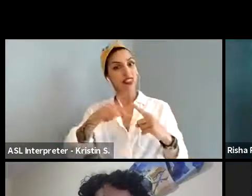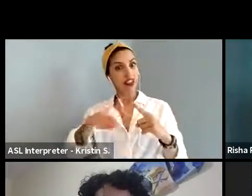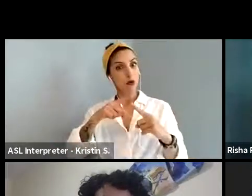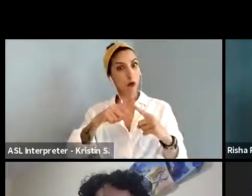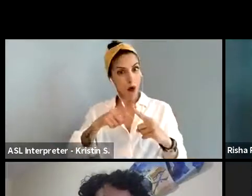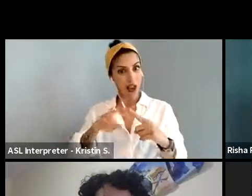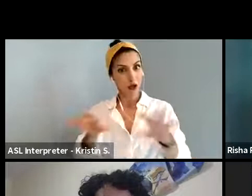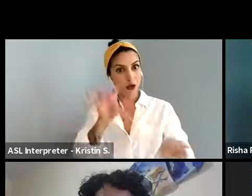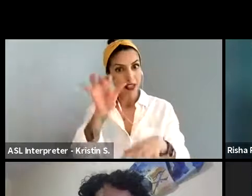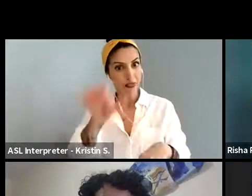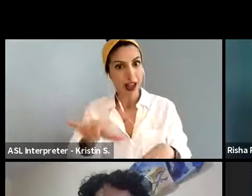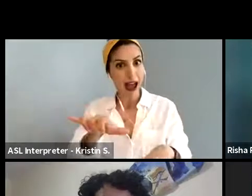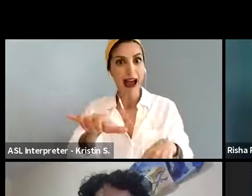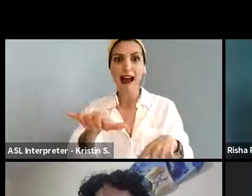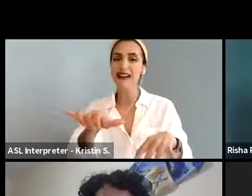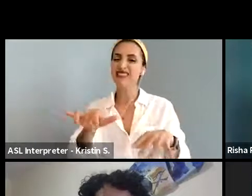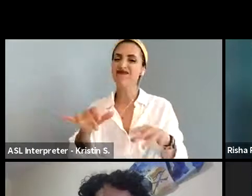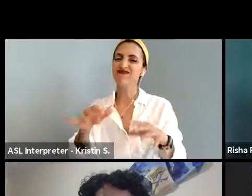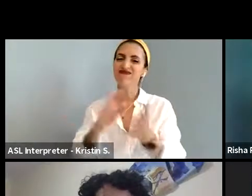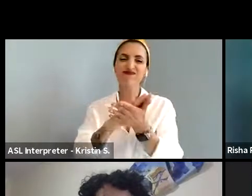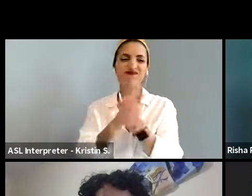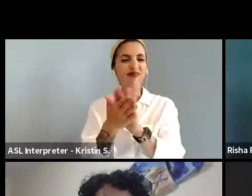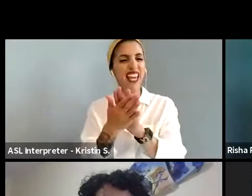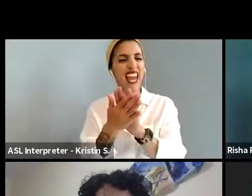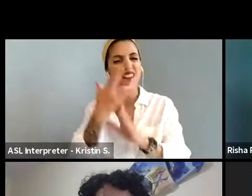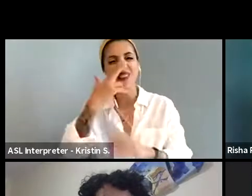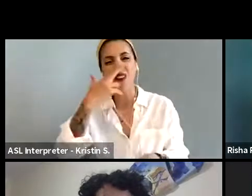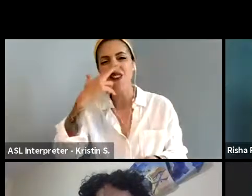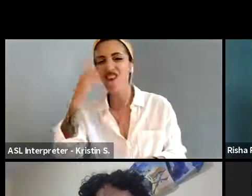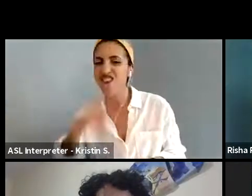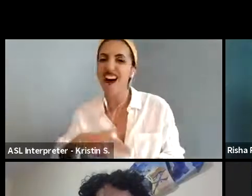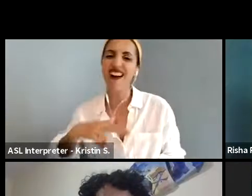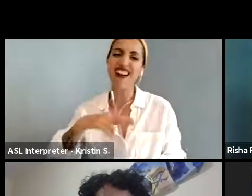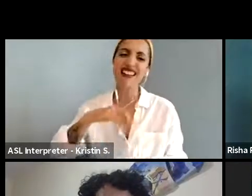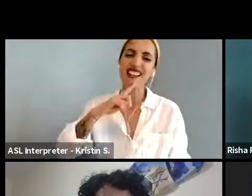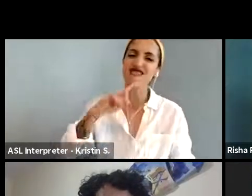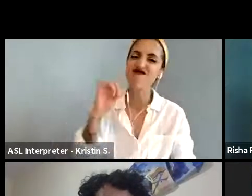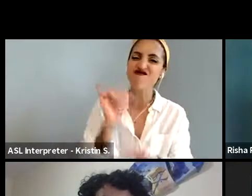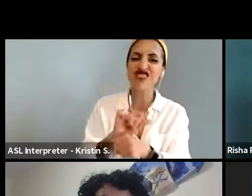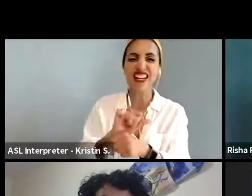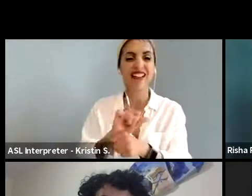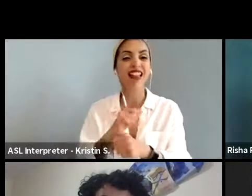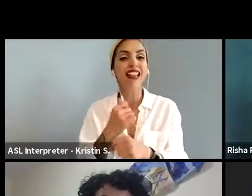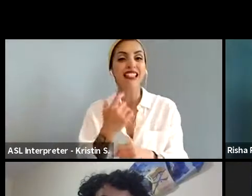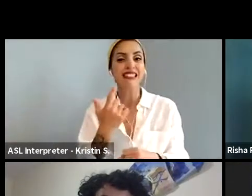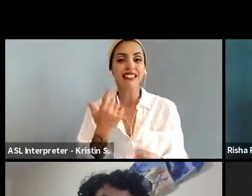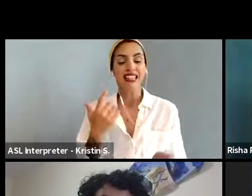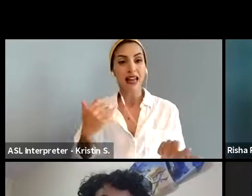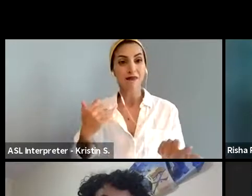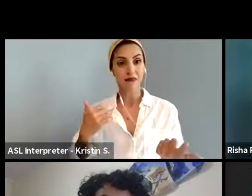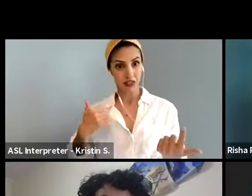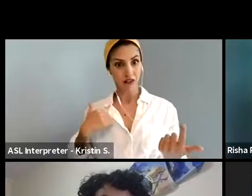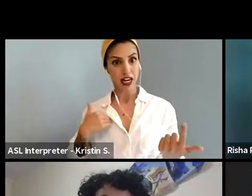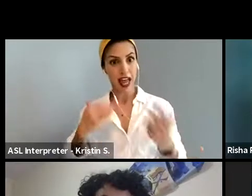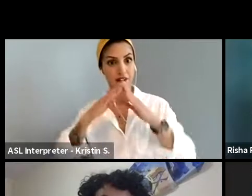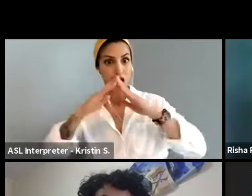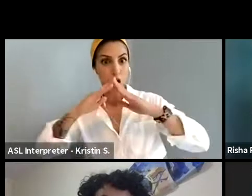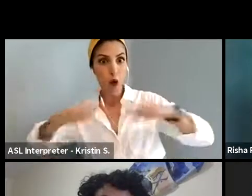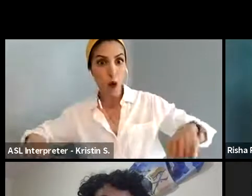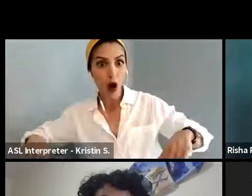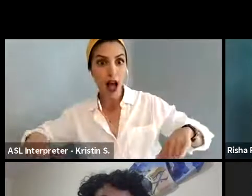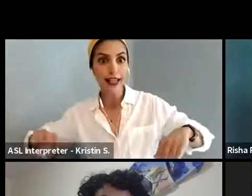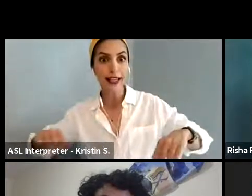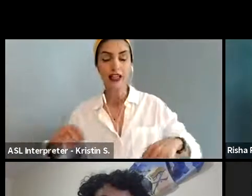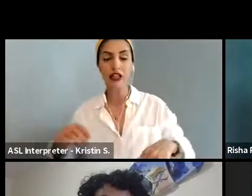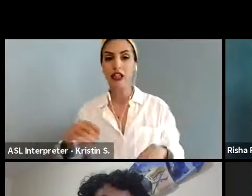oh, it was so fun and so real. And so even having just like quiet or empty